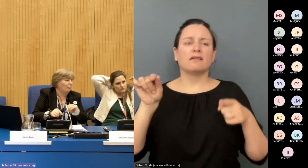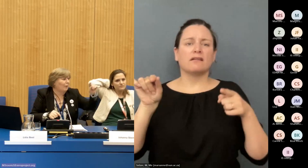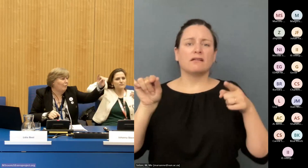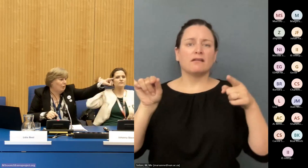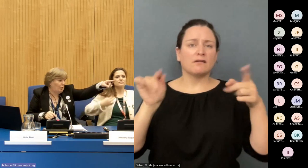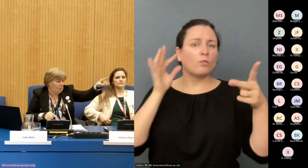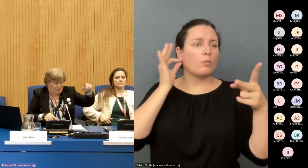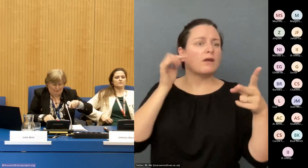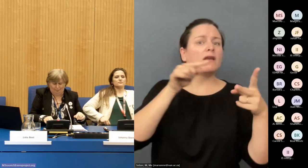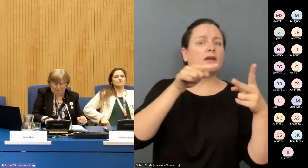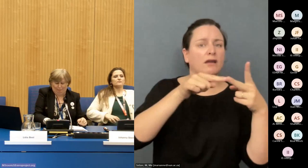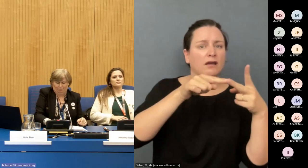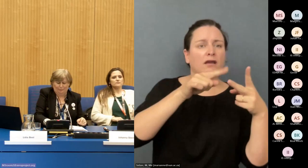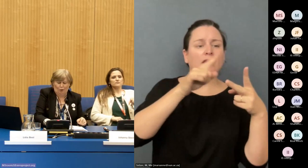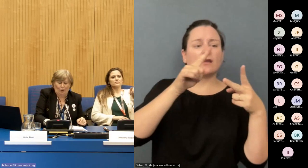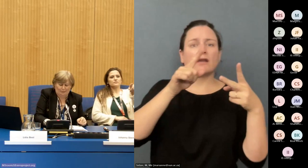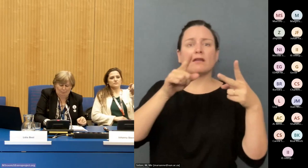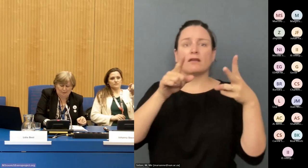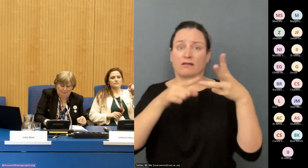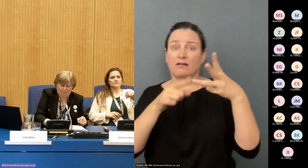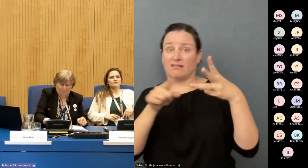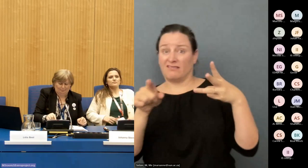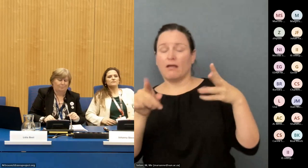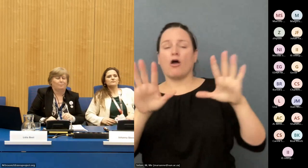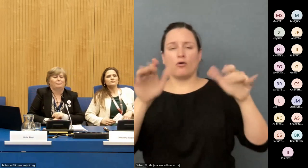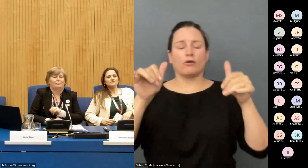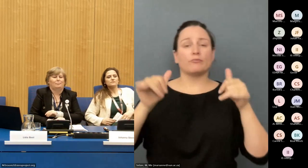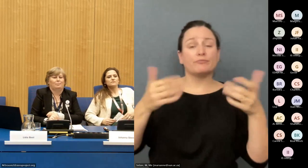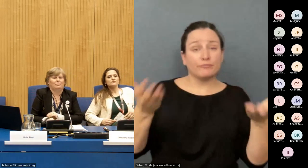yep. And then the third person. Yeah. Go ahead, please.